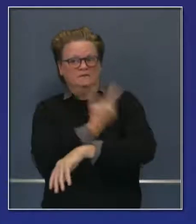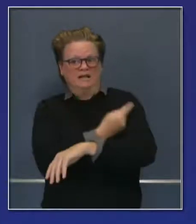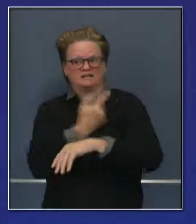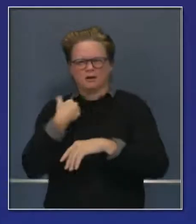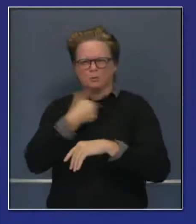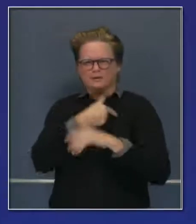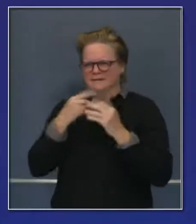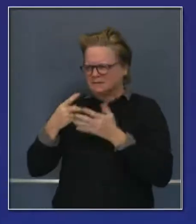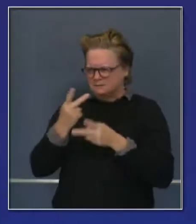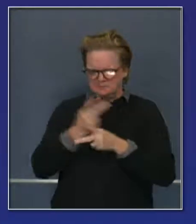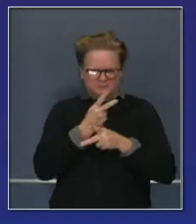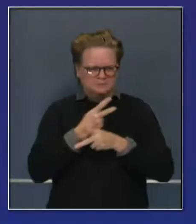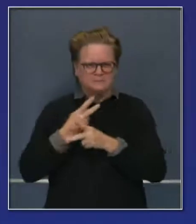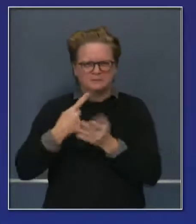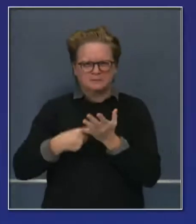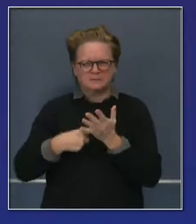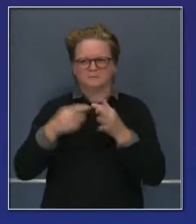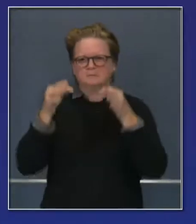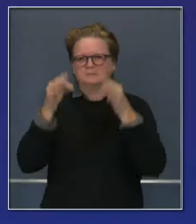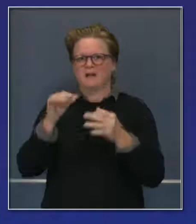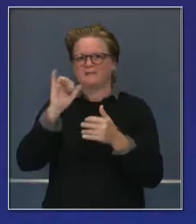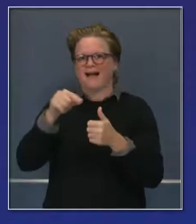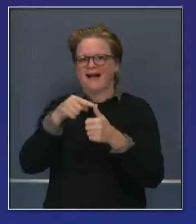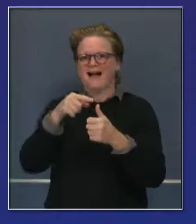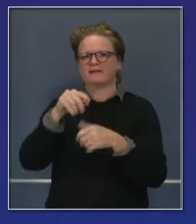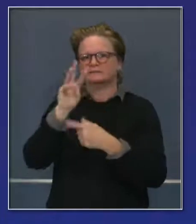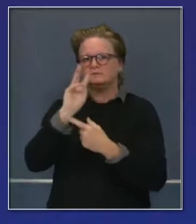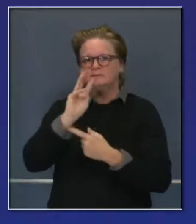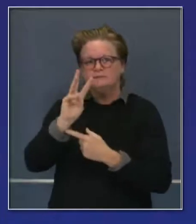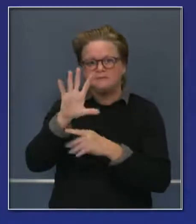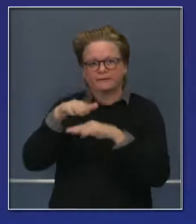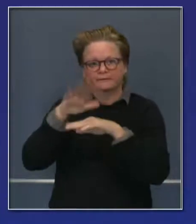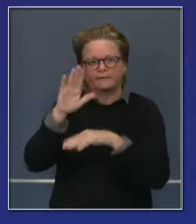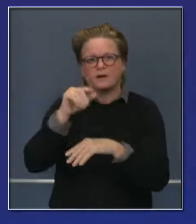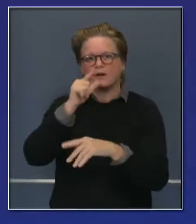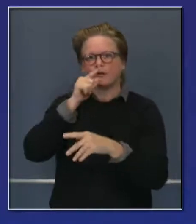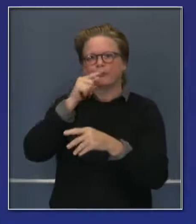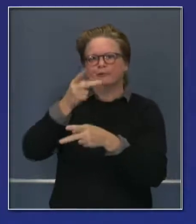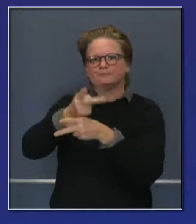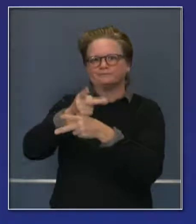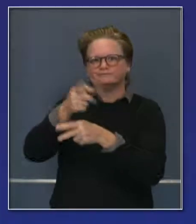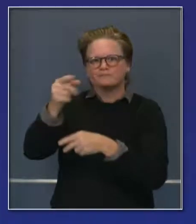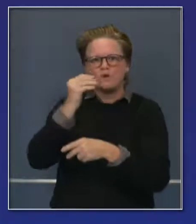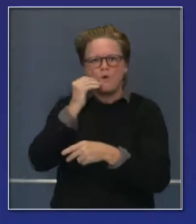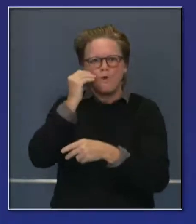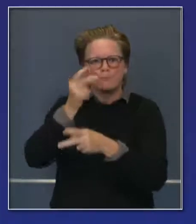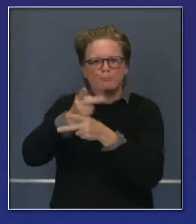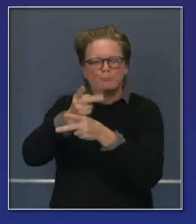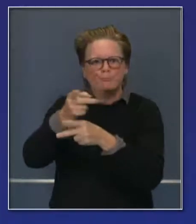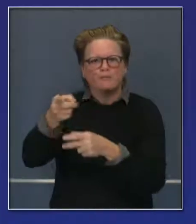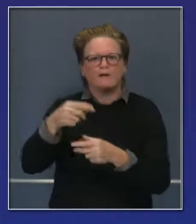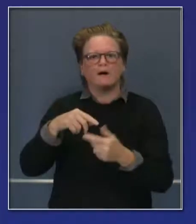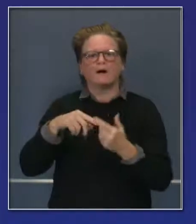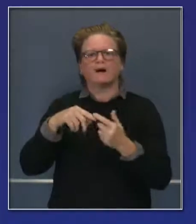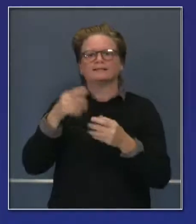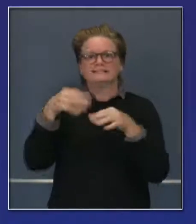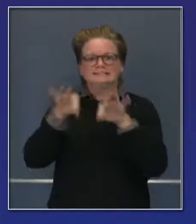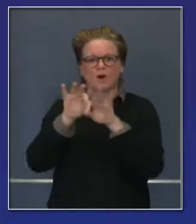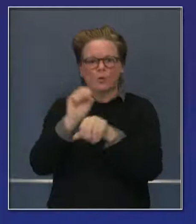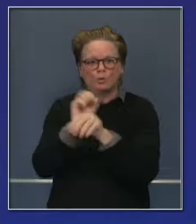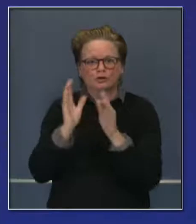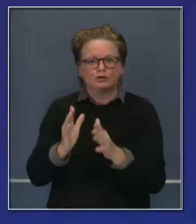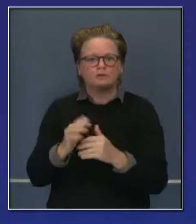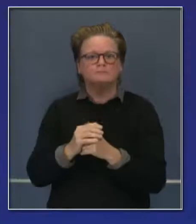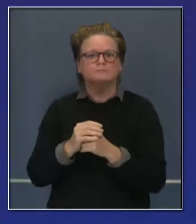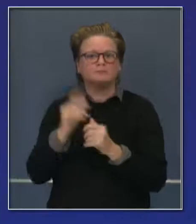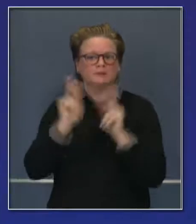with disabilities or might not be in these higher risk groups that we have put out. That's the next